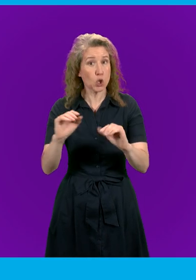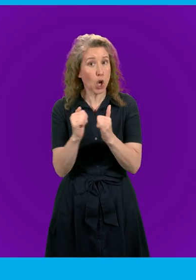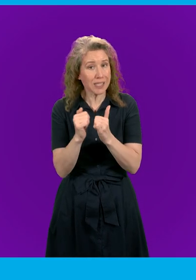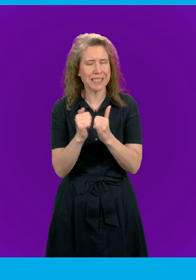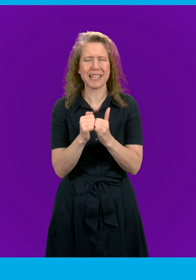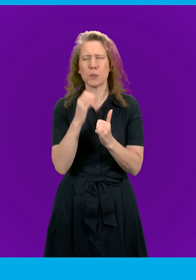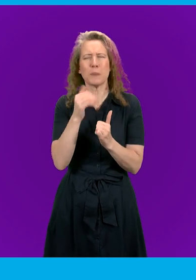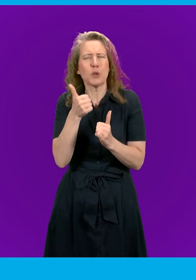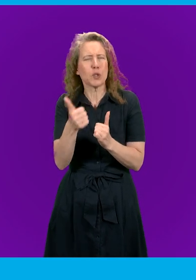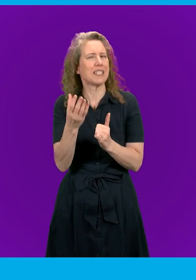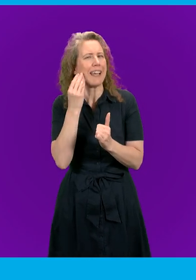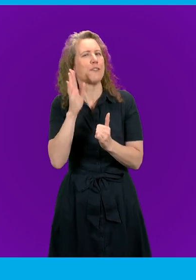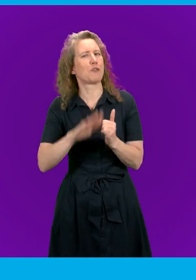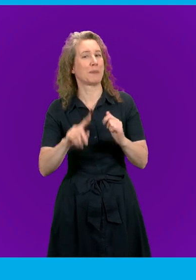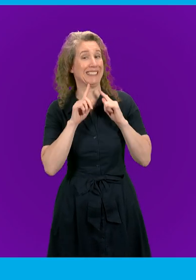it'd be great to hear.